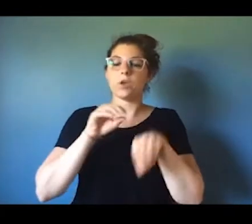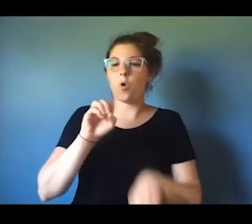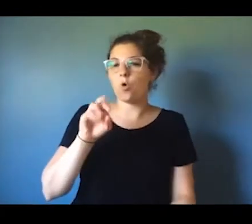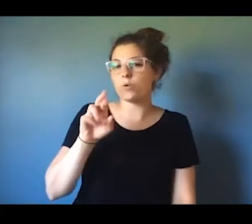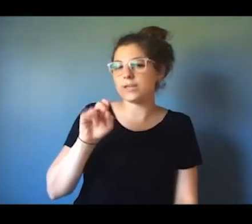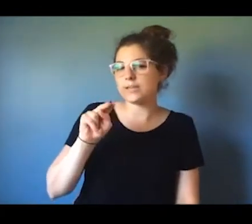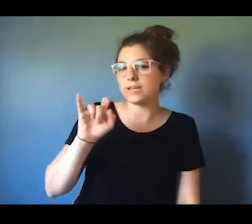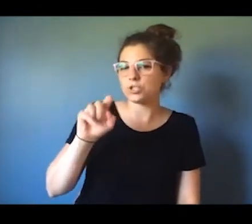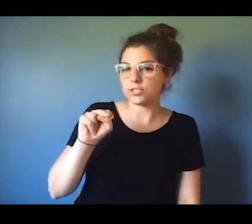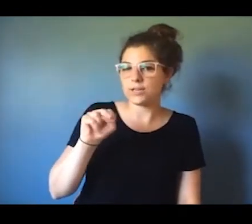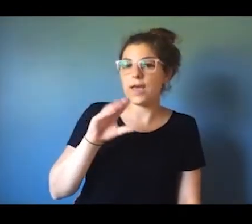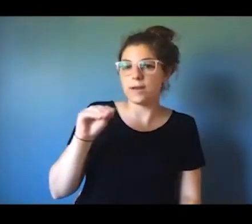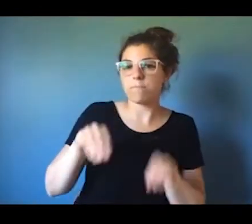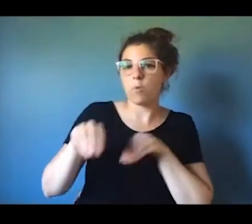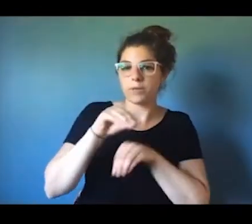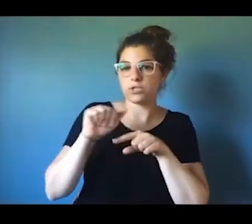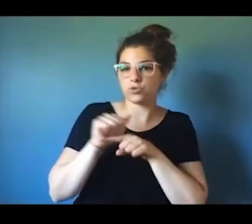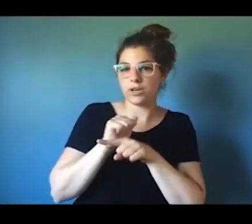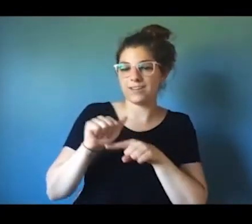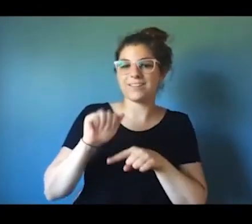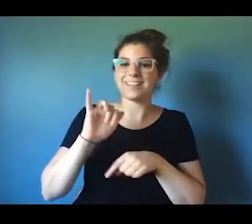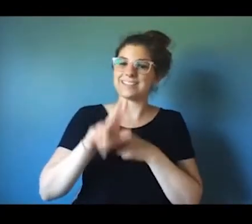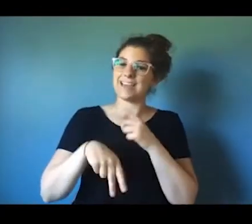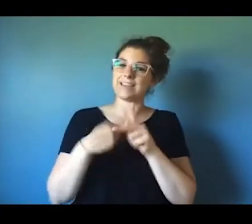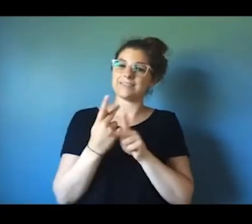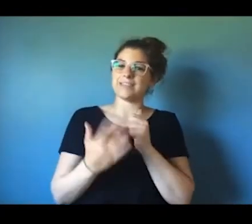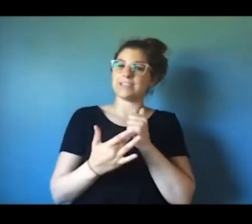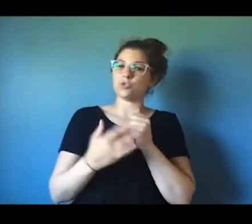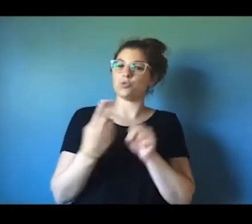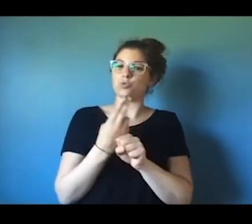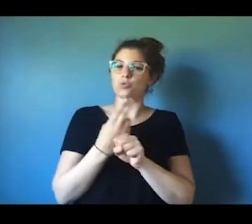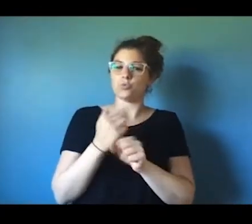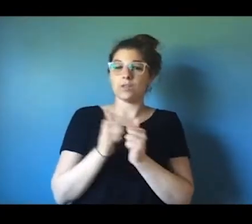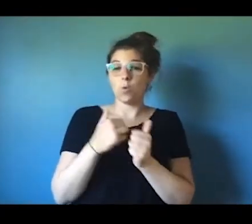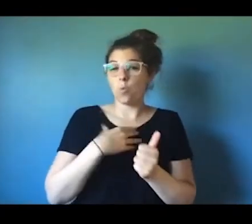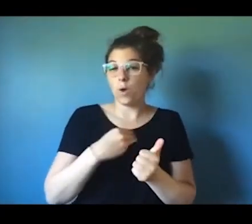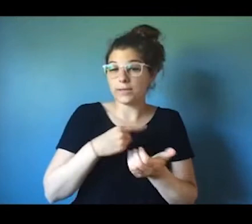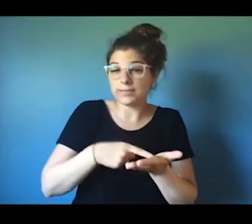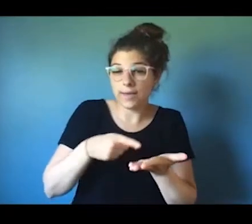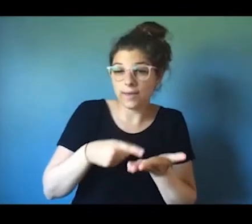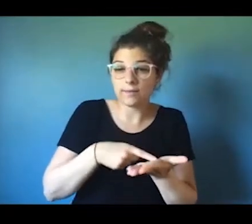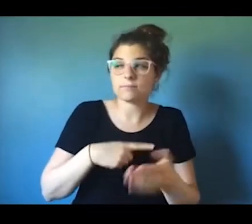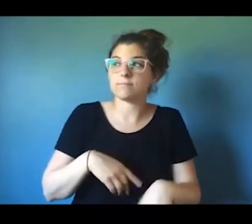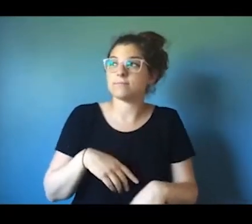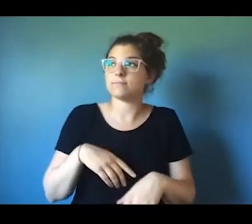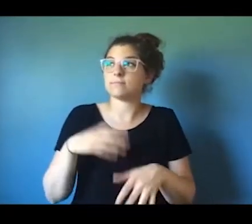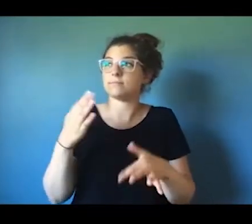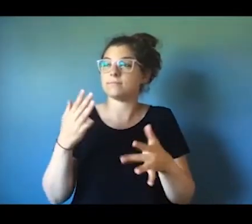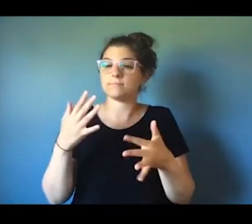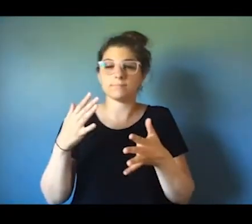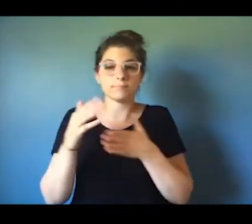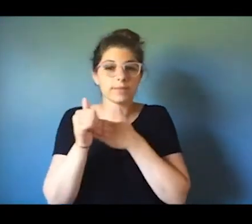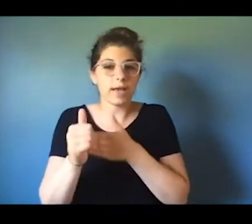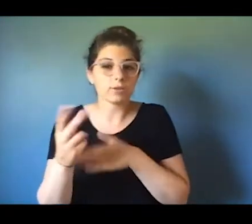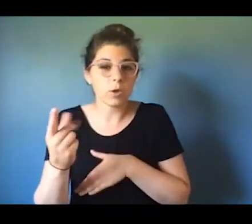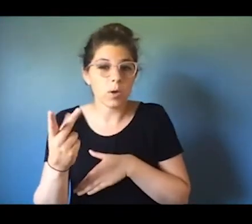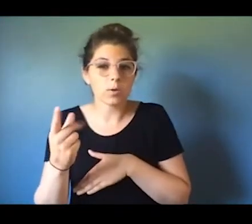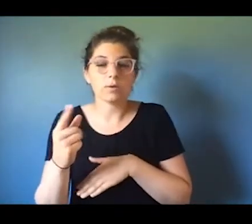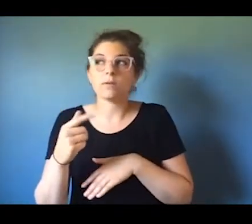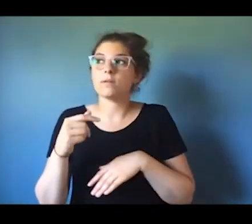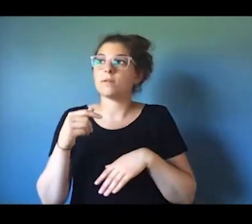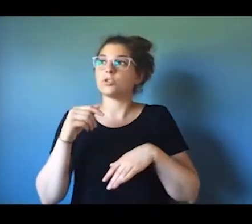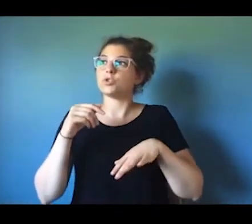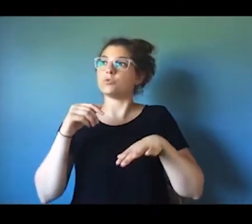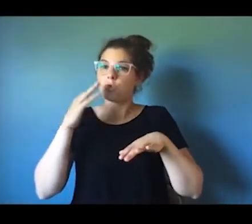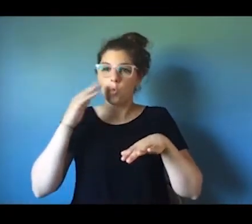them is the modern orientation and mobility training that we have. So that's the sort of techniques that you use with a white cane or a guide dog, to